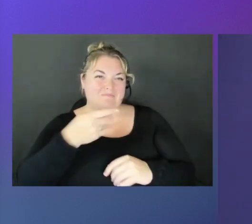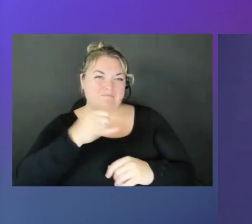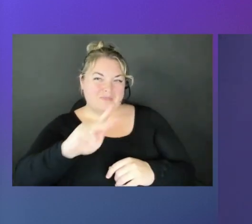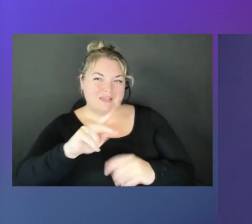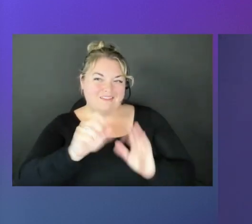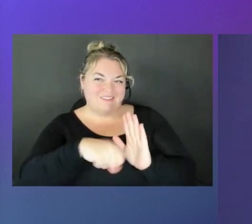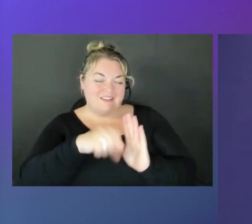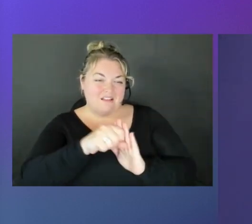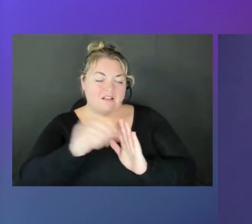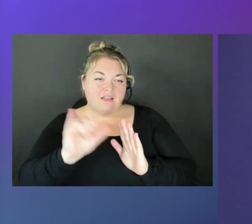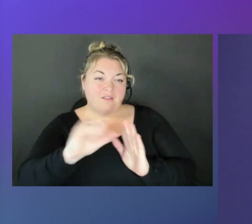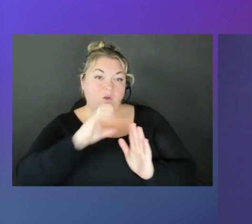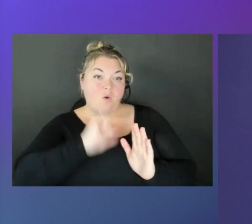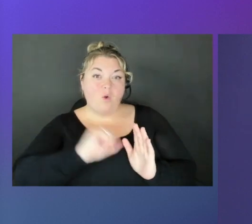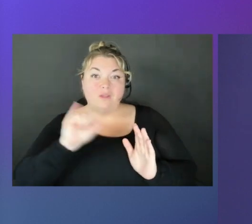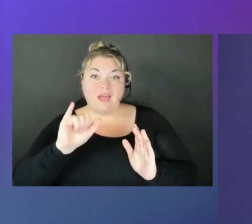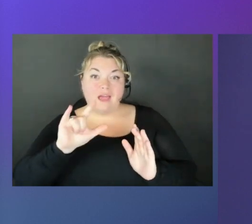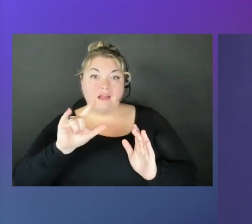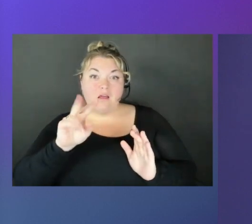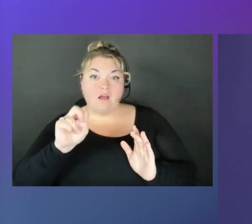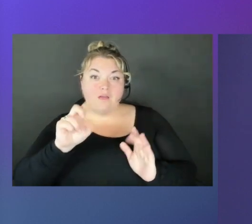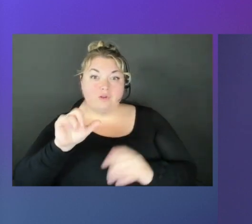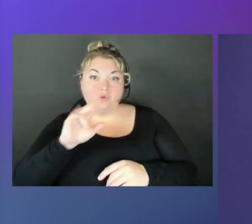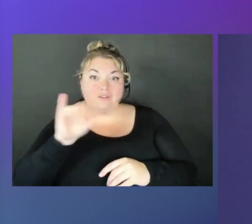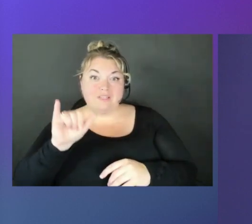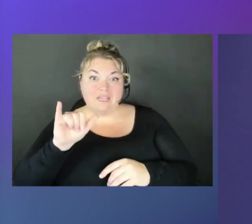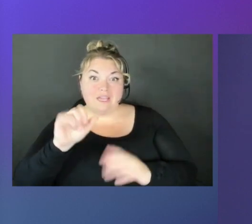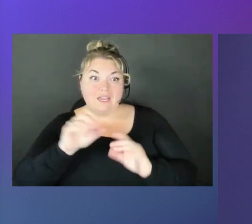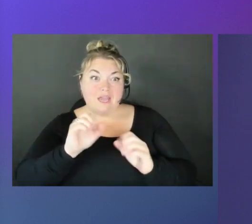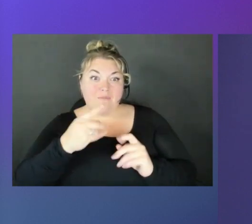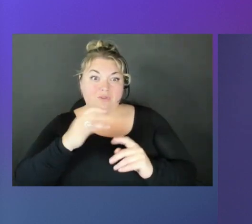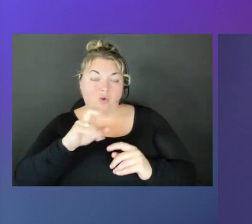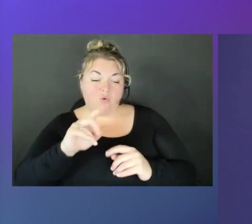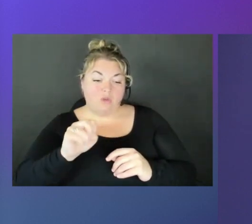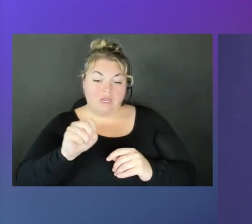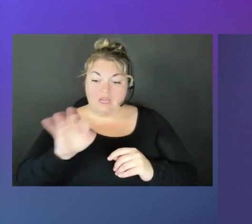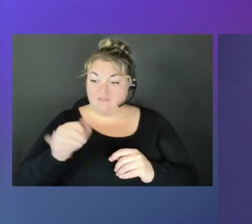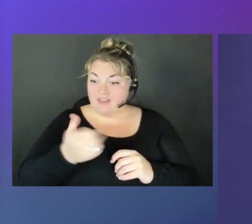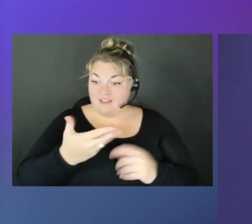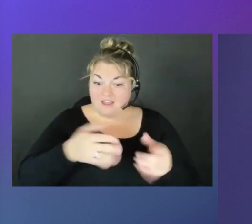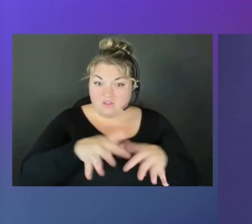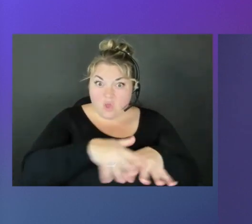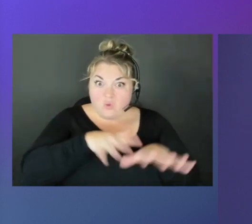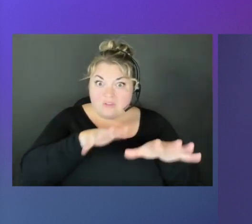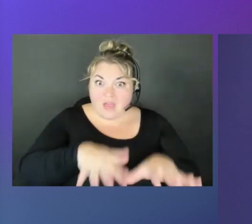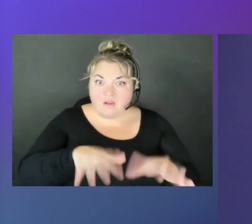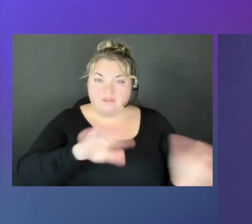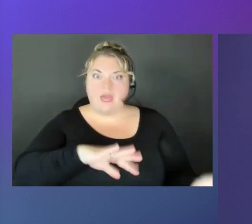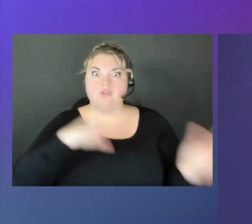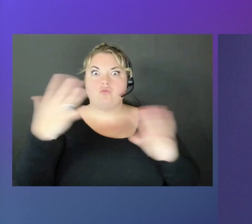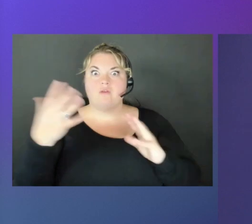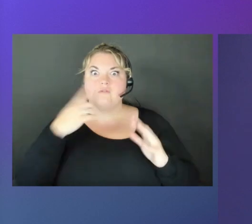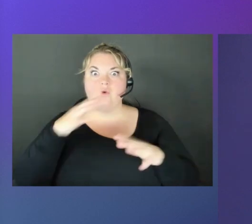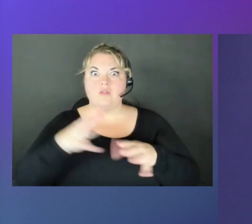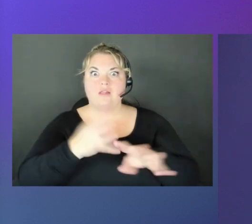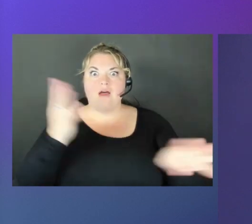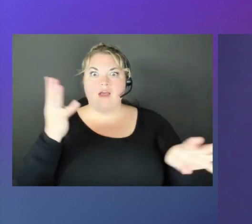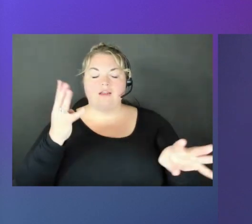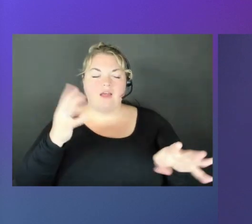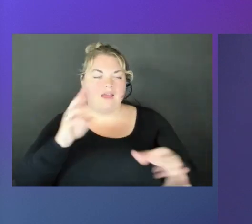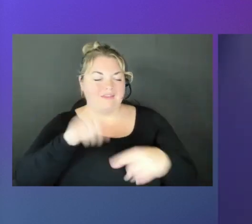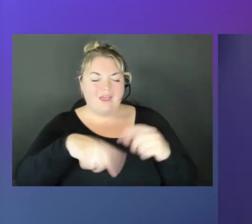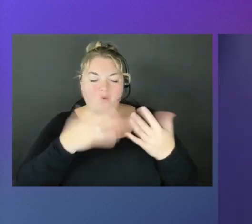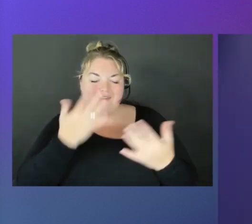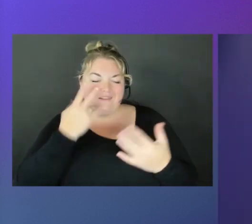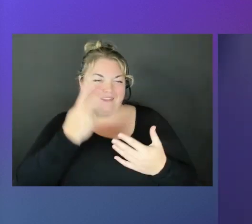old I Love Lucy episodes where if something slows down, it's catastrophic for the line. I can't wait to see what they got into and how they figured that out. Yeah, absolutely. And I love